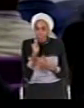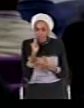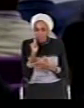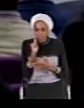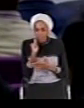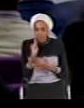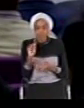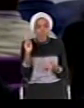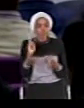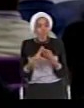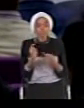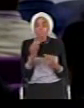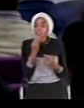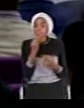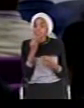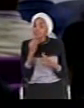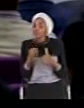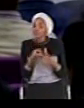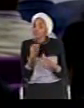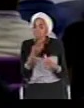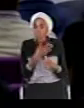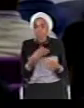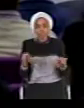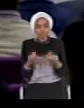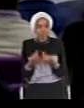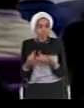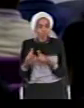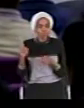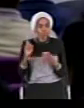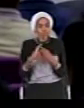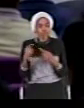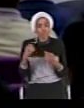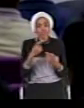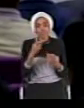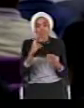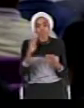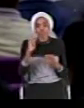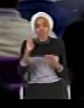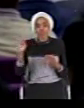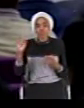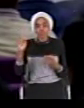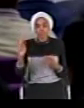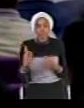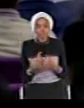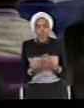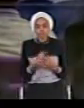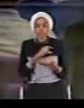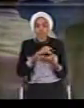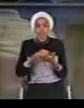believeth, to the Jew first and also to the Greek. And then he tells